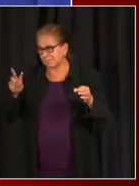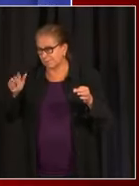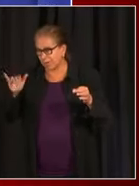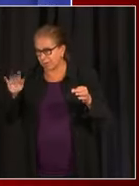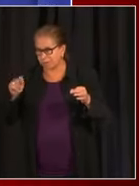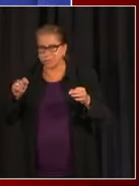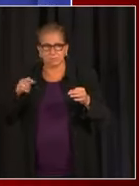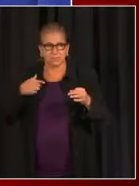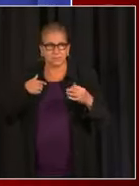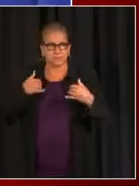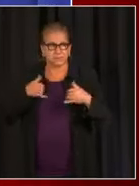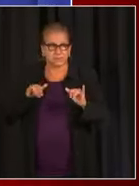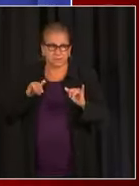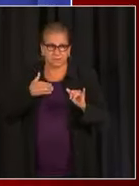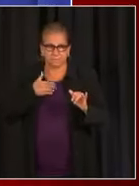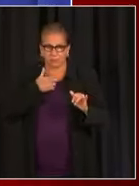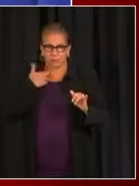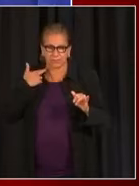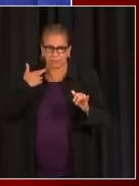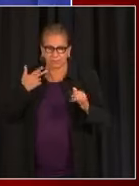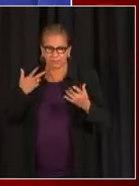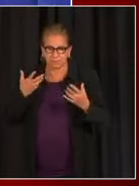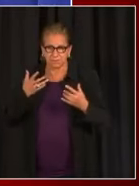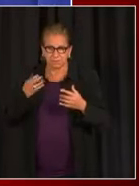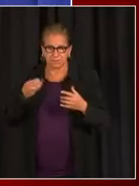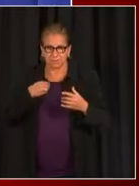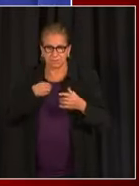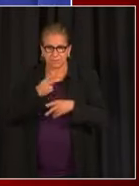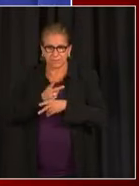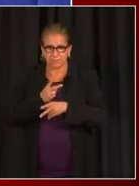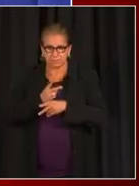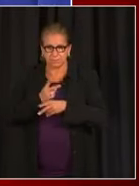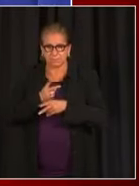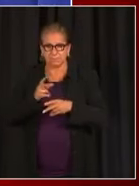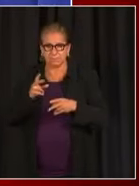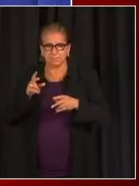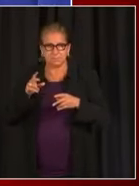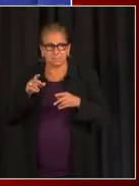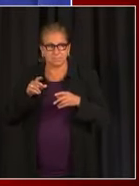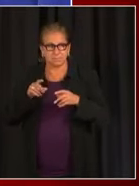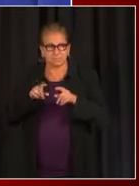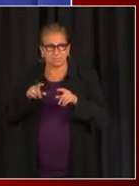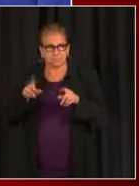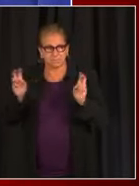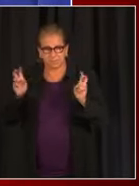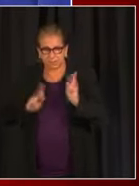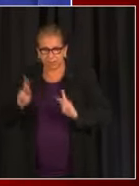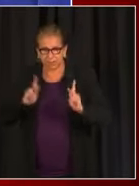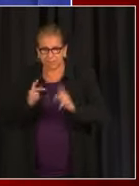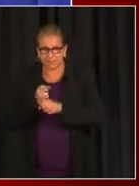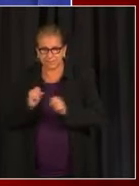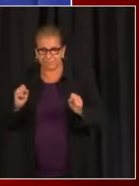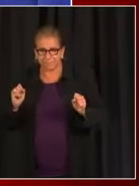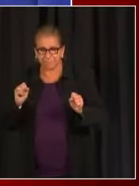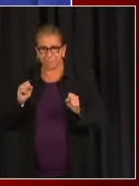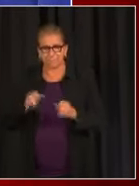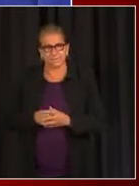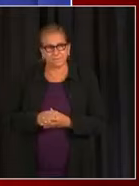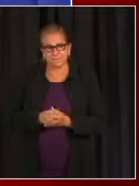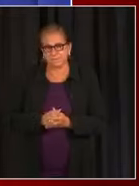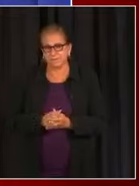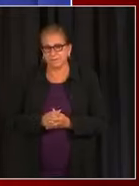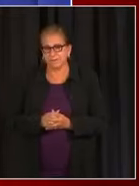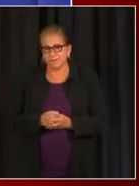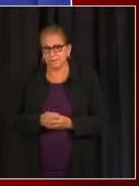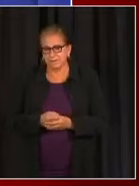We noticed that the way that things needed to be implemented across different venues was pretty much the same at this point in our response. So